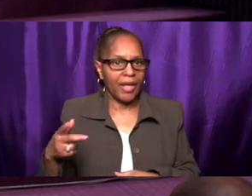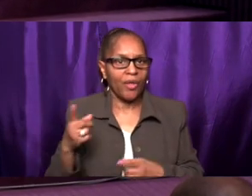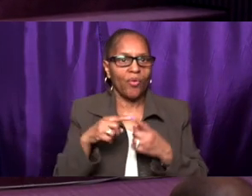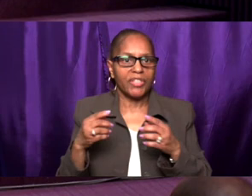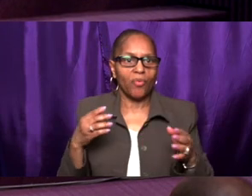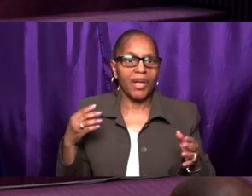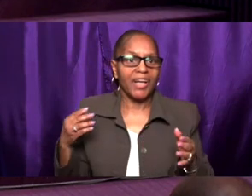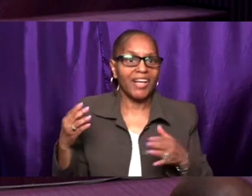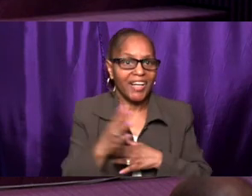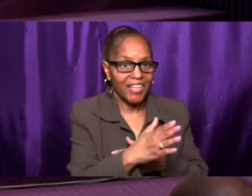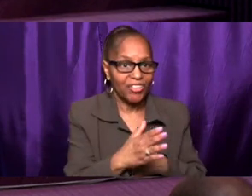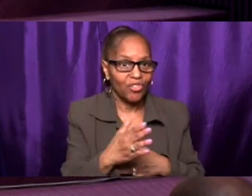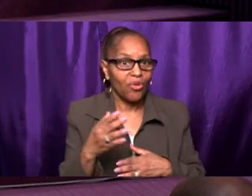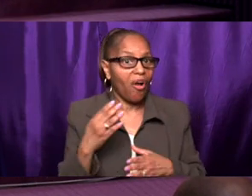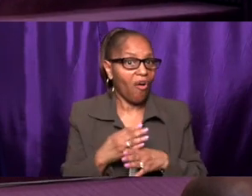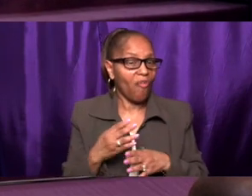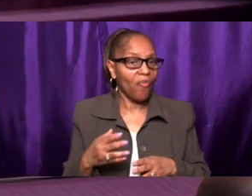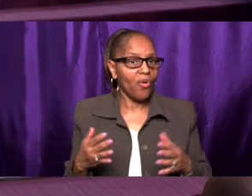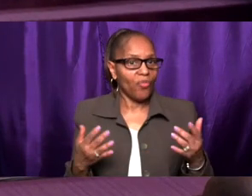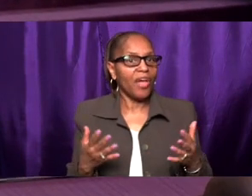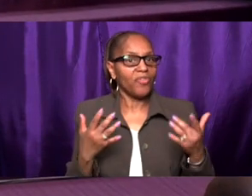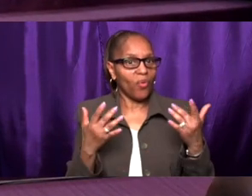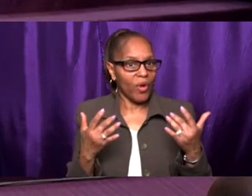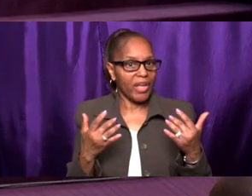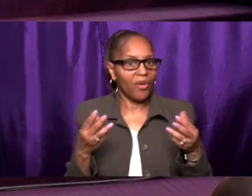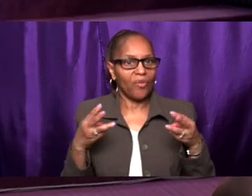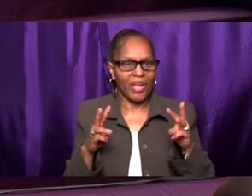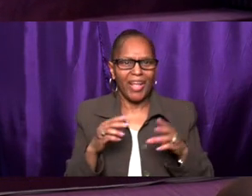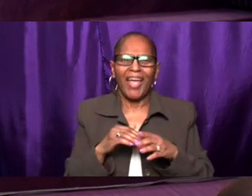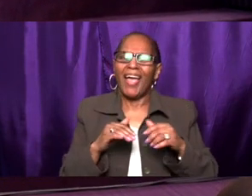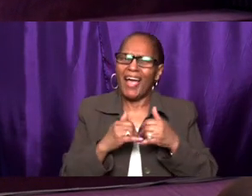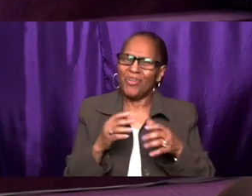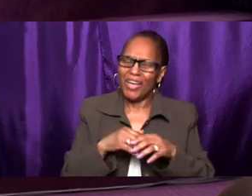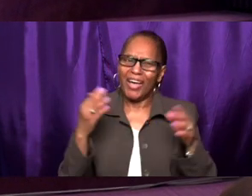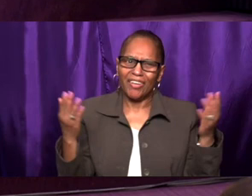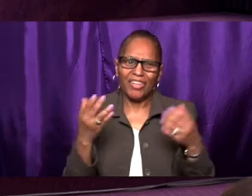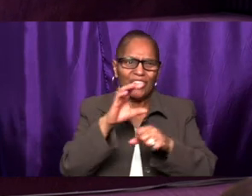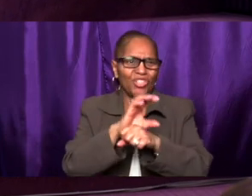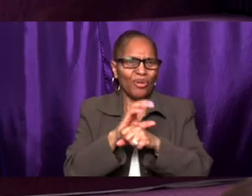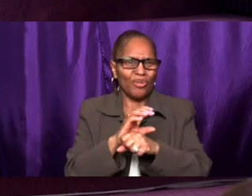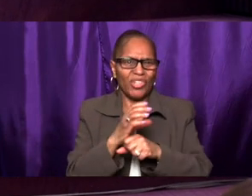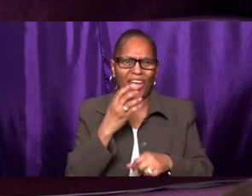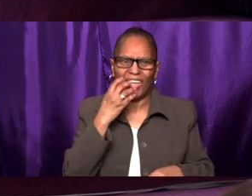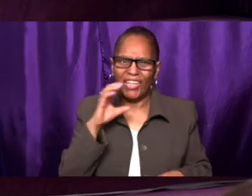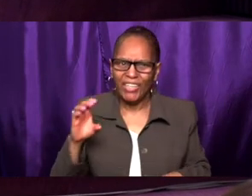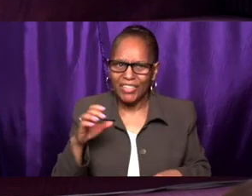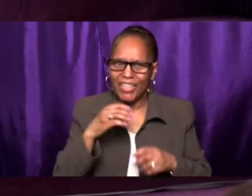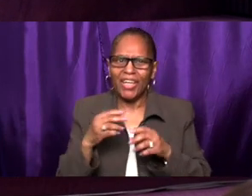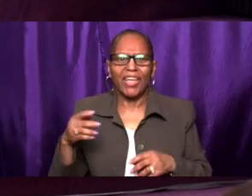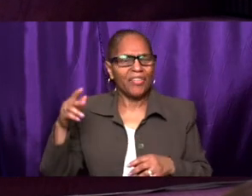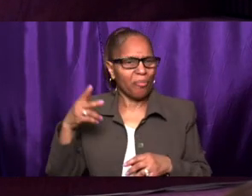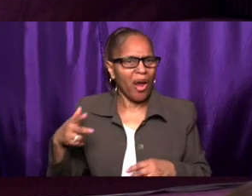cuts you off, when you got to wait on the way, how you gonna get out of here and cuss in the parking lot?